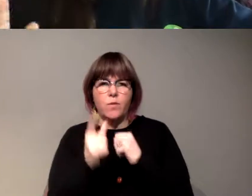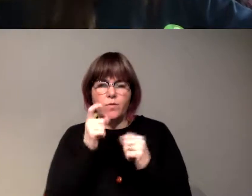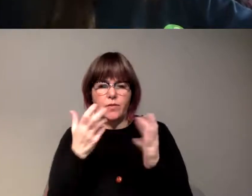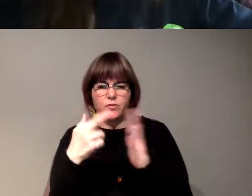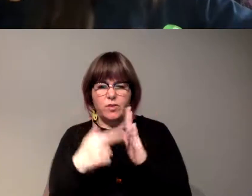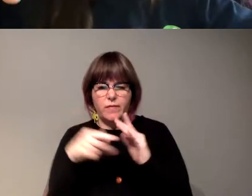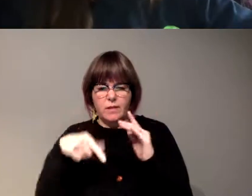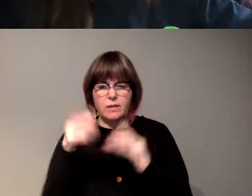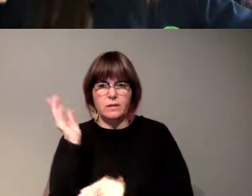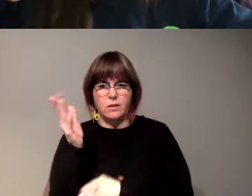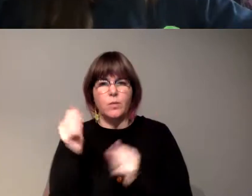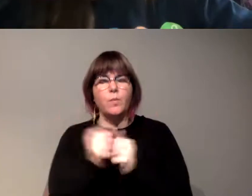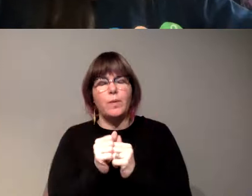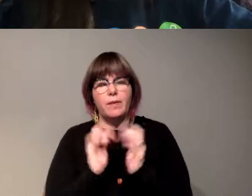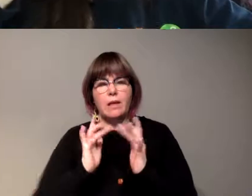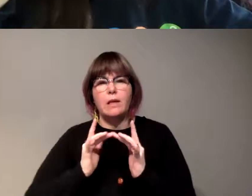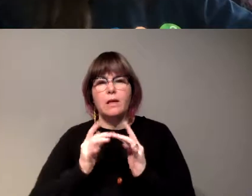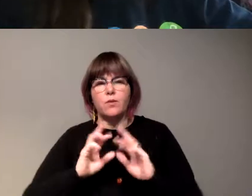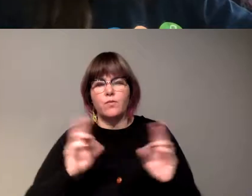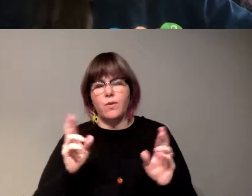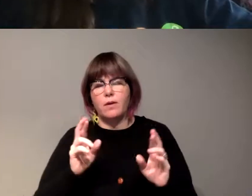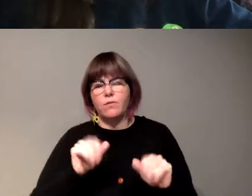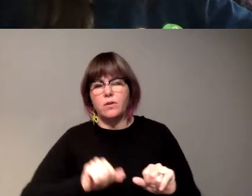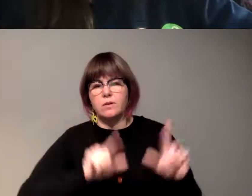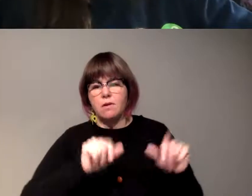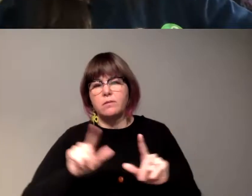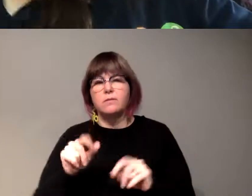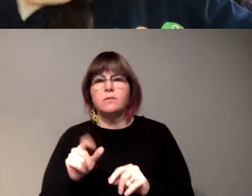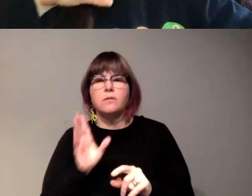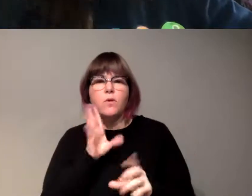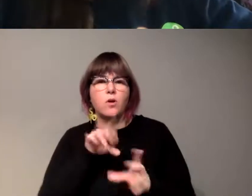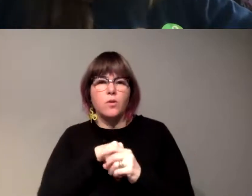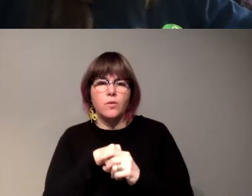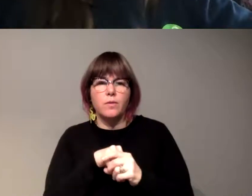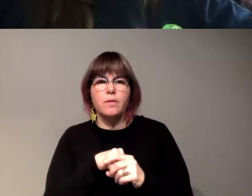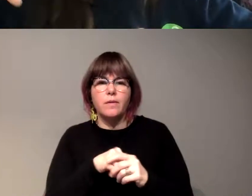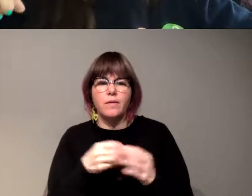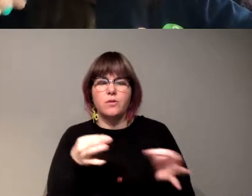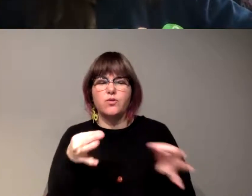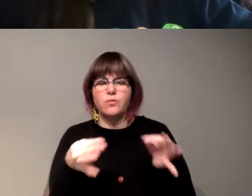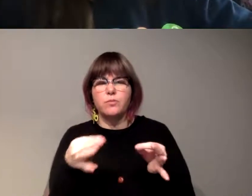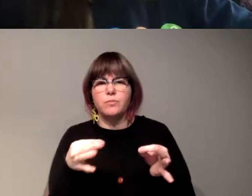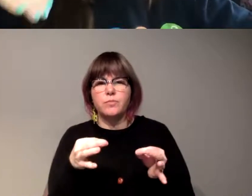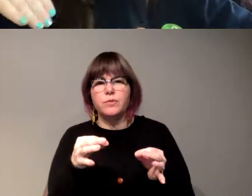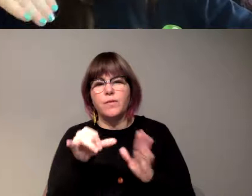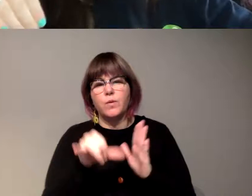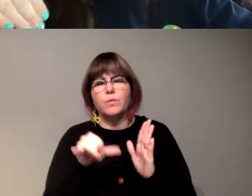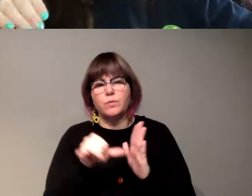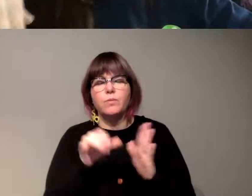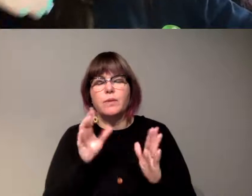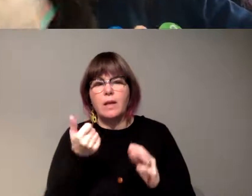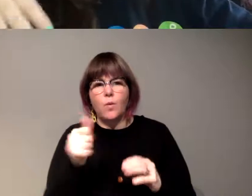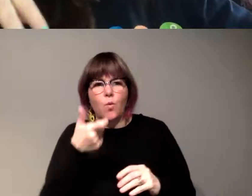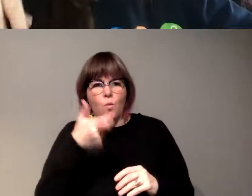this session with a link to those slides. And we can also include them in the description of the YouTube video so that anybody who